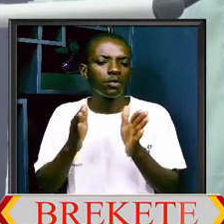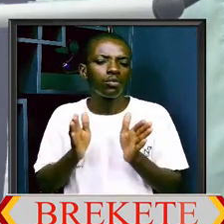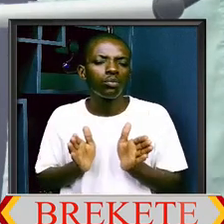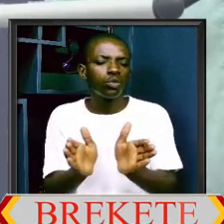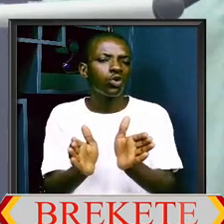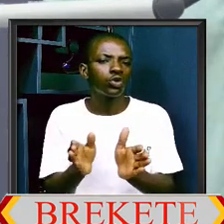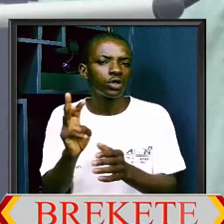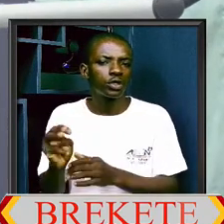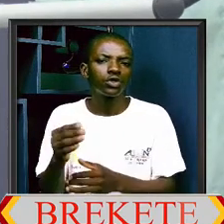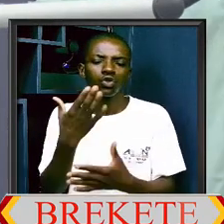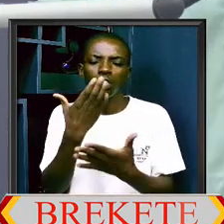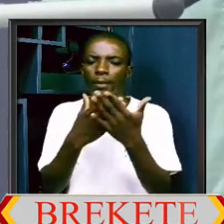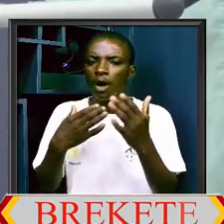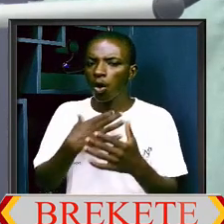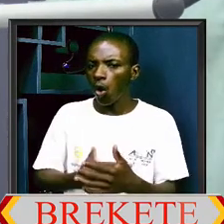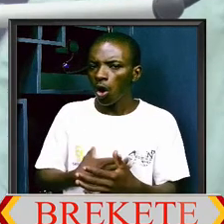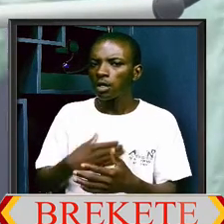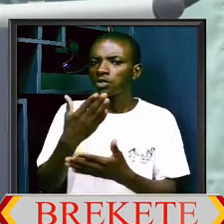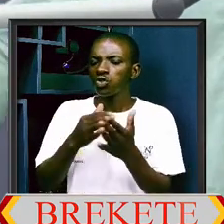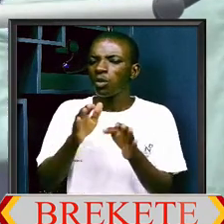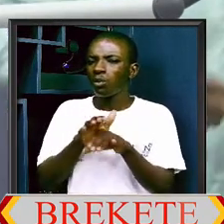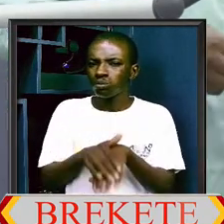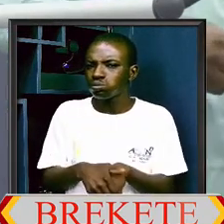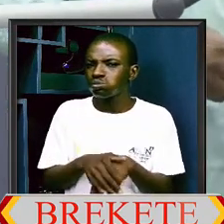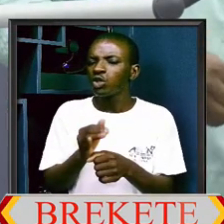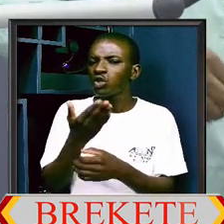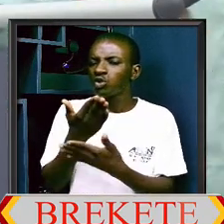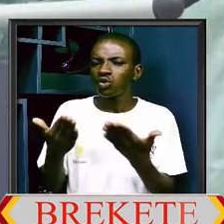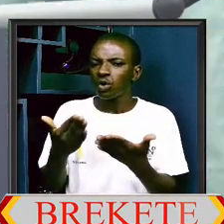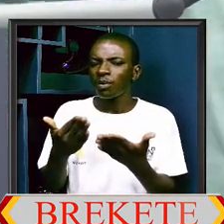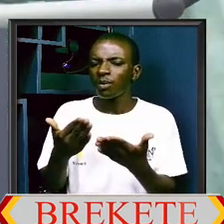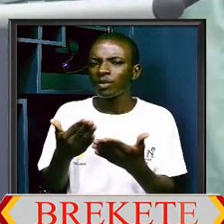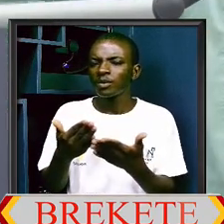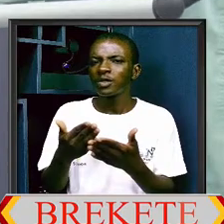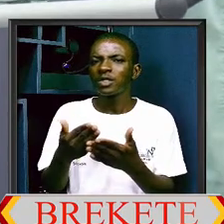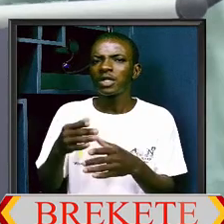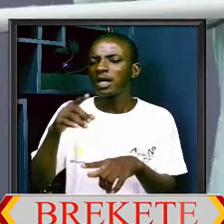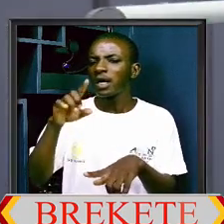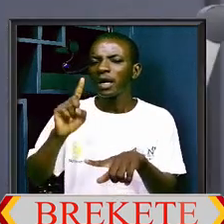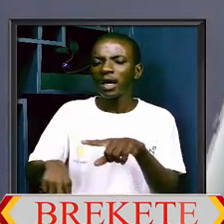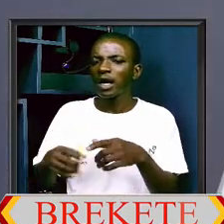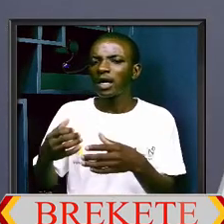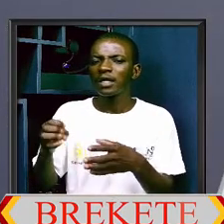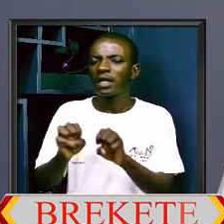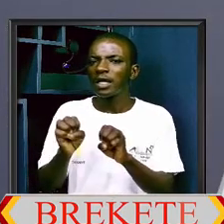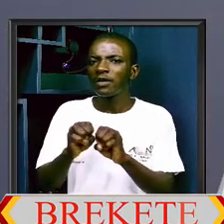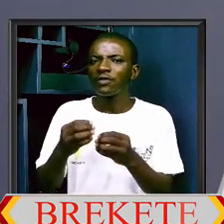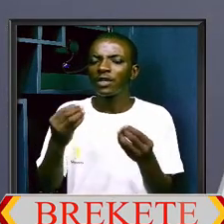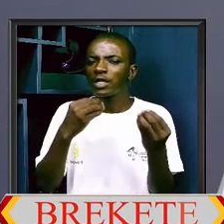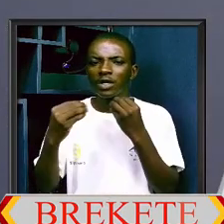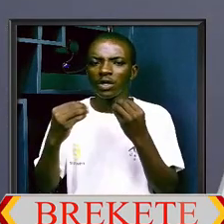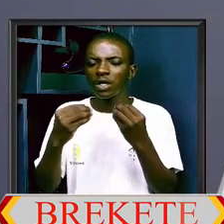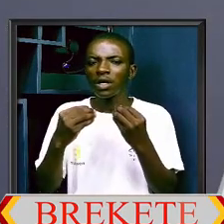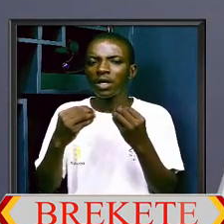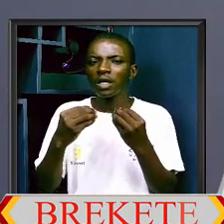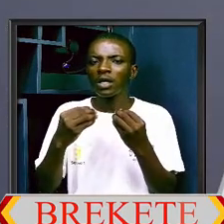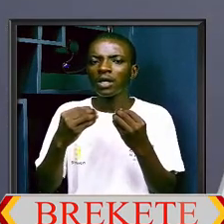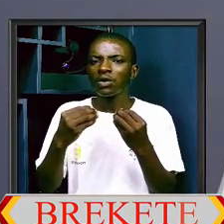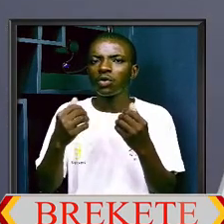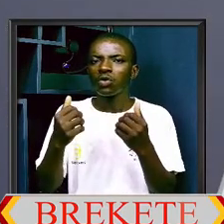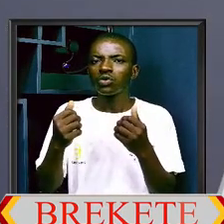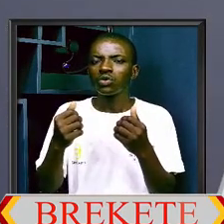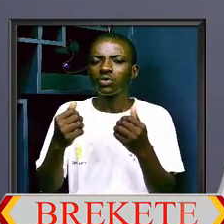them some Hunger some frustration some now they they cannot even afford to eat without sleeping with